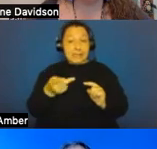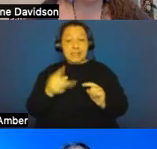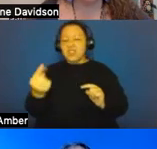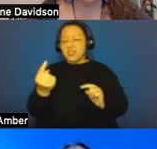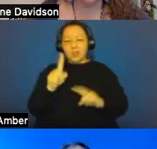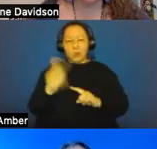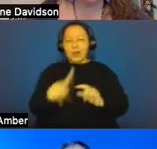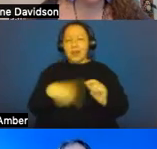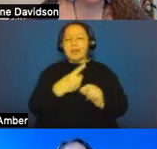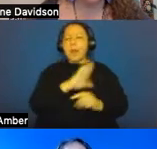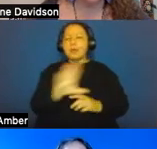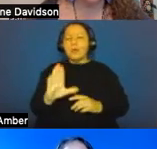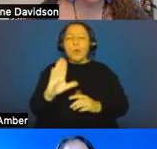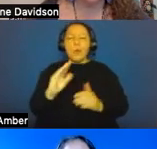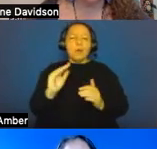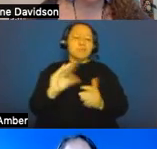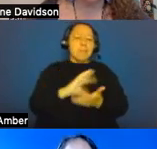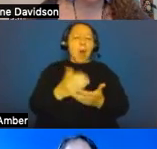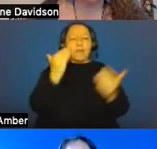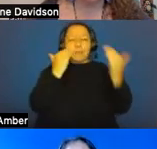with Zoom.